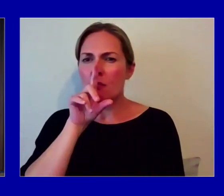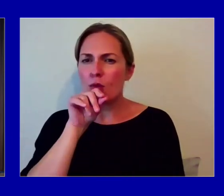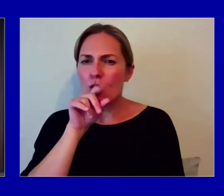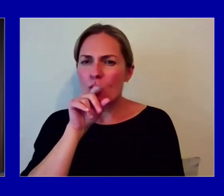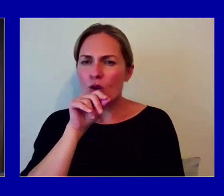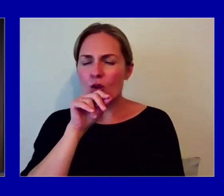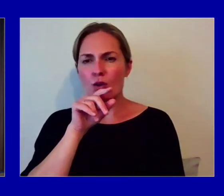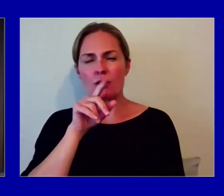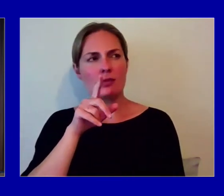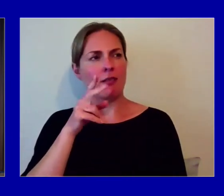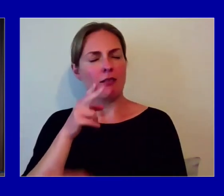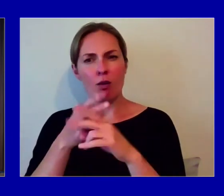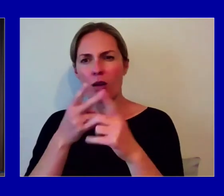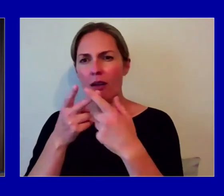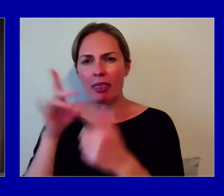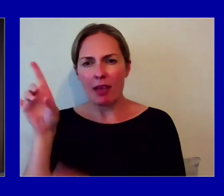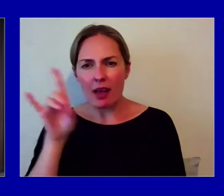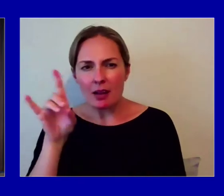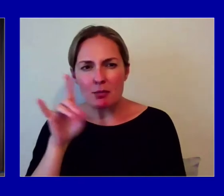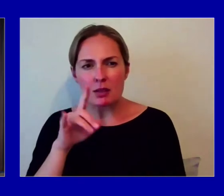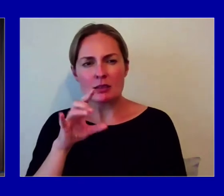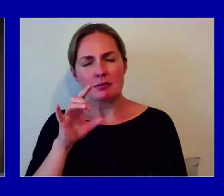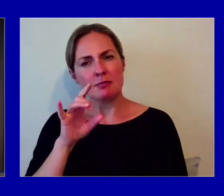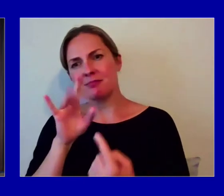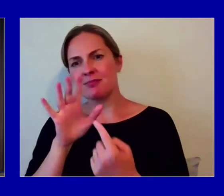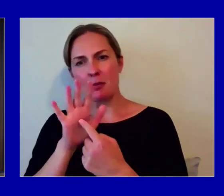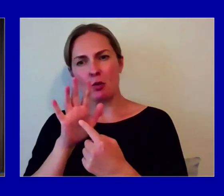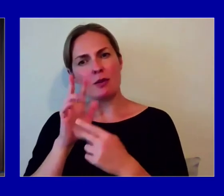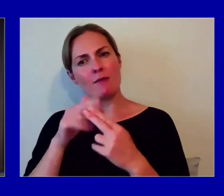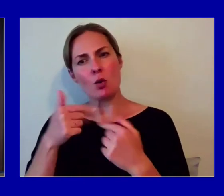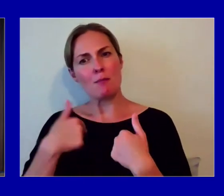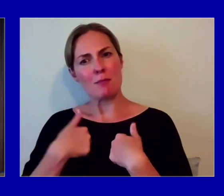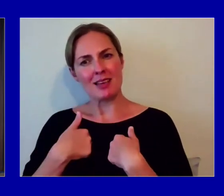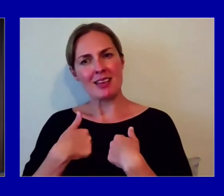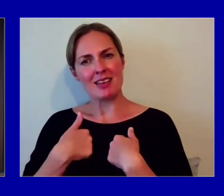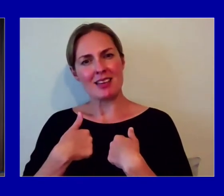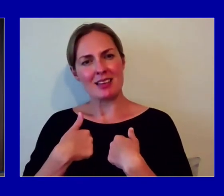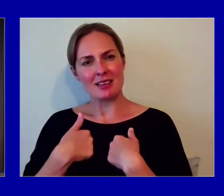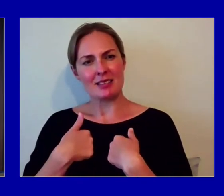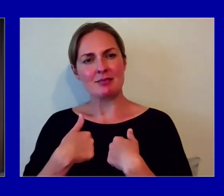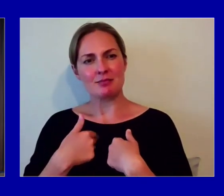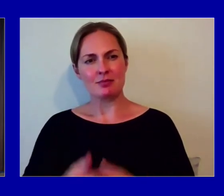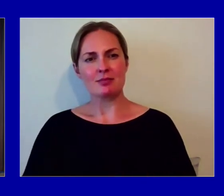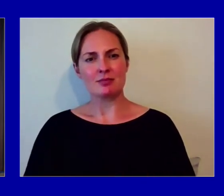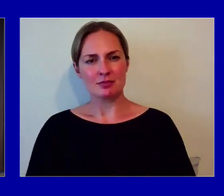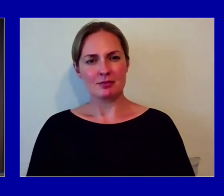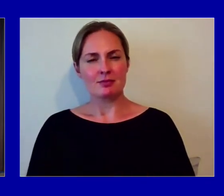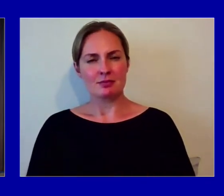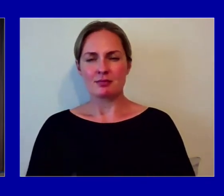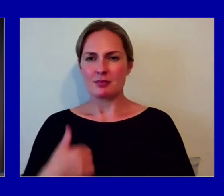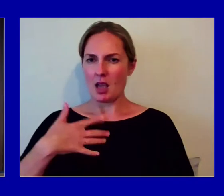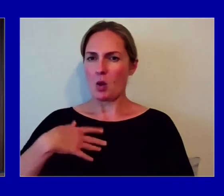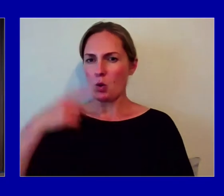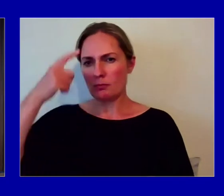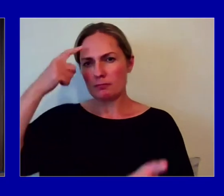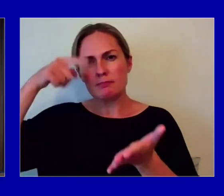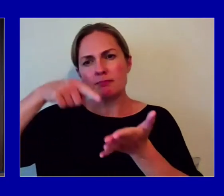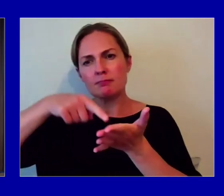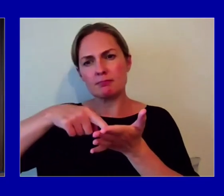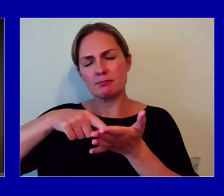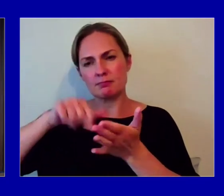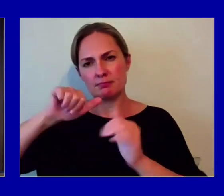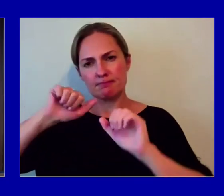traversing through country. And so, in that way, I'd like to acknowledge Wurundjeri Country. I'd like to acknowledge how it holds us and